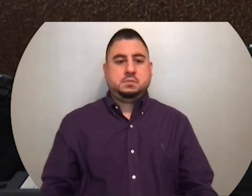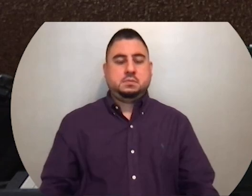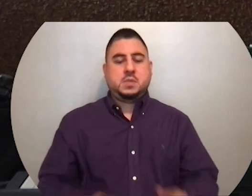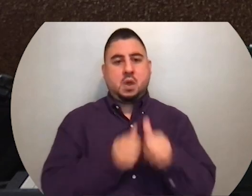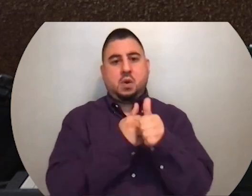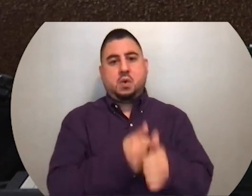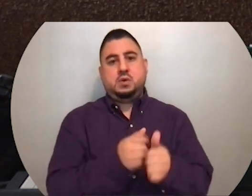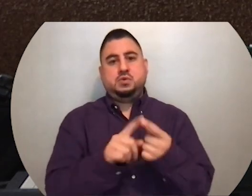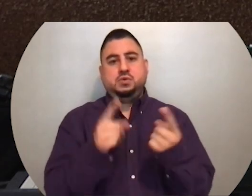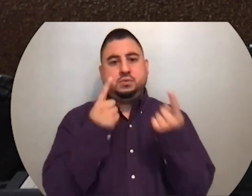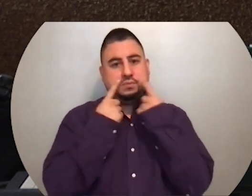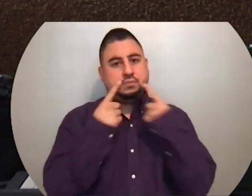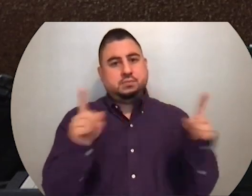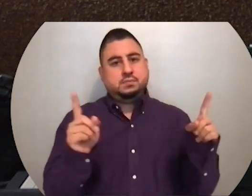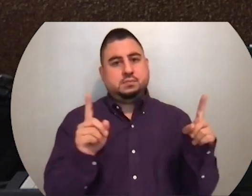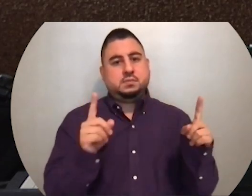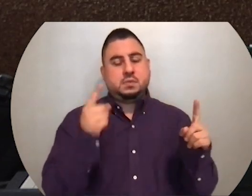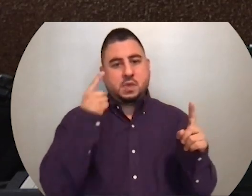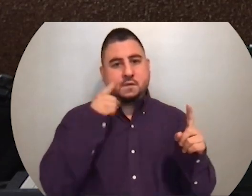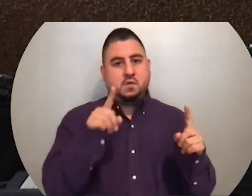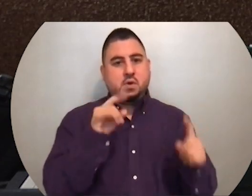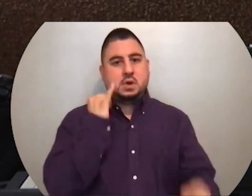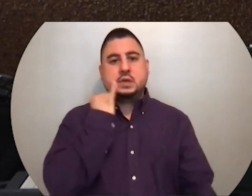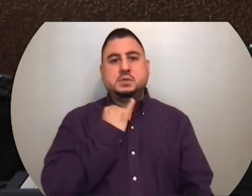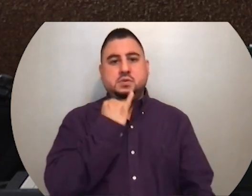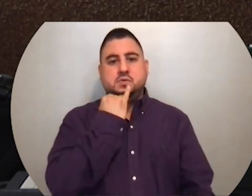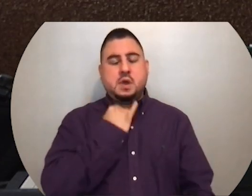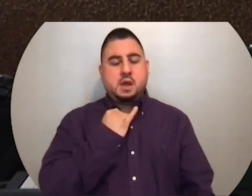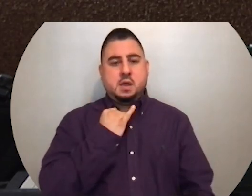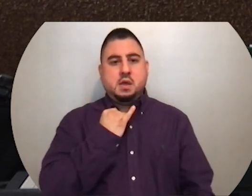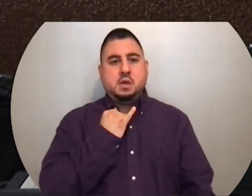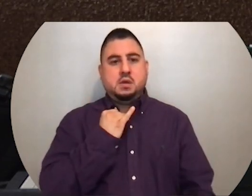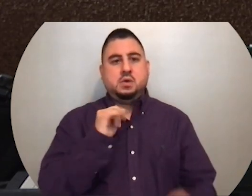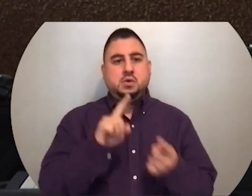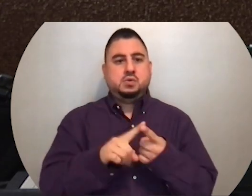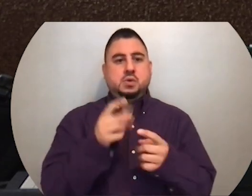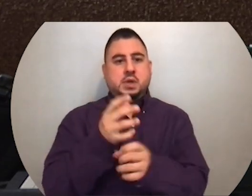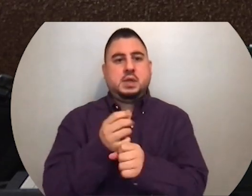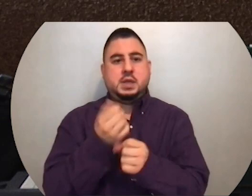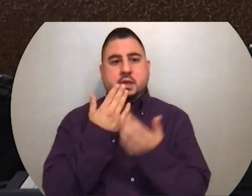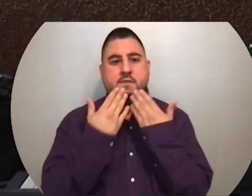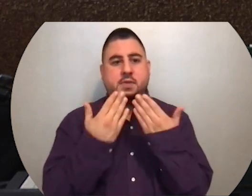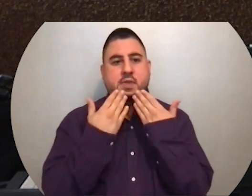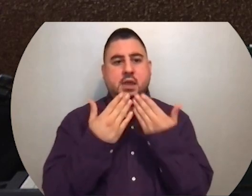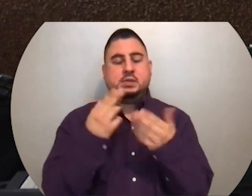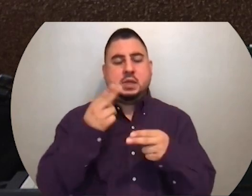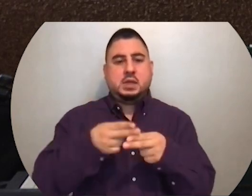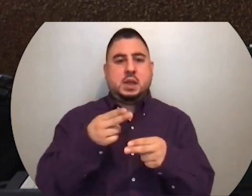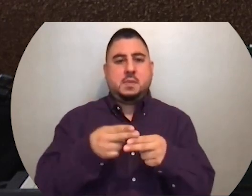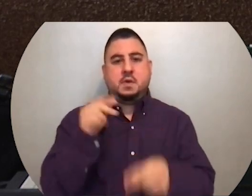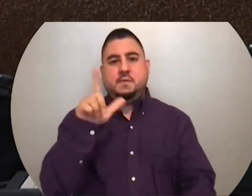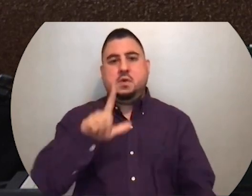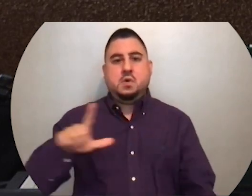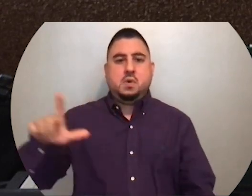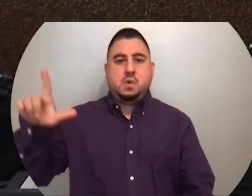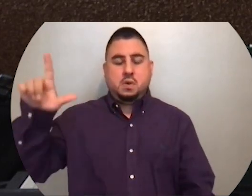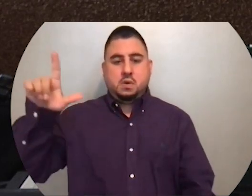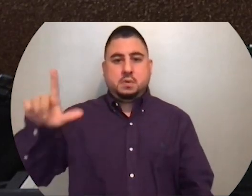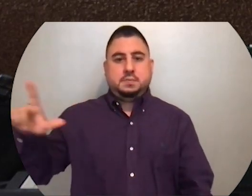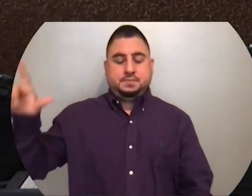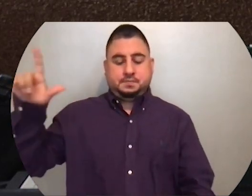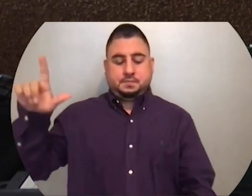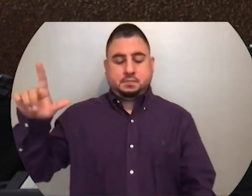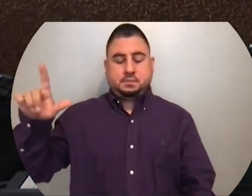According to the decree for Israel, to give thanks to the name of the